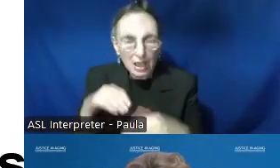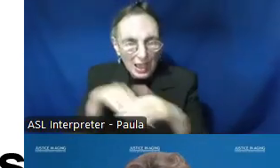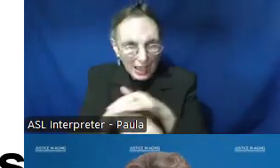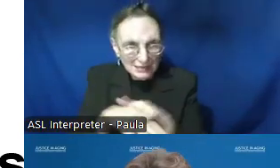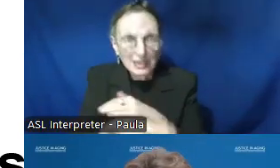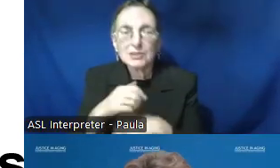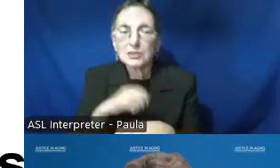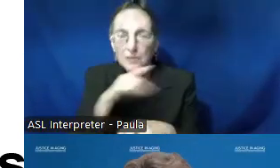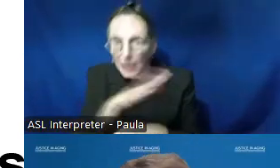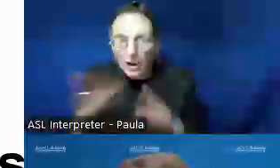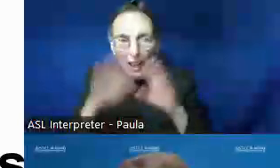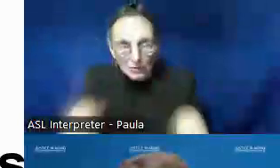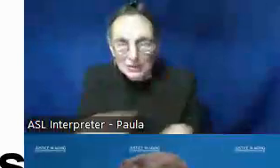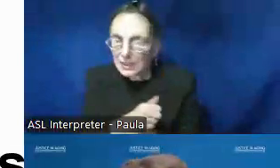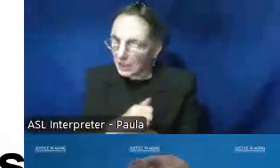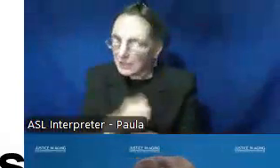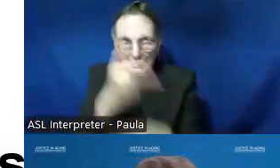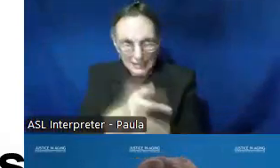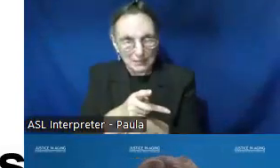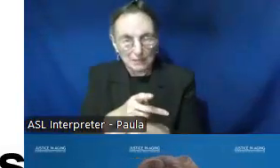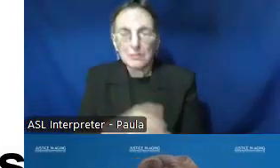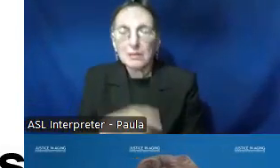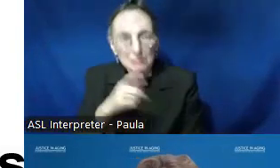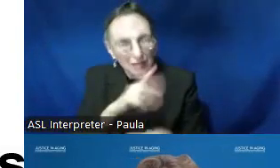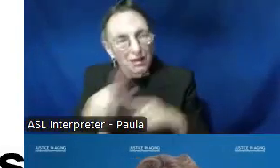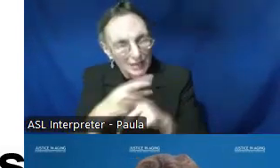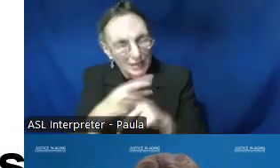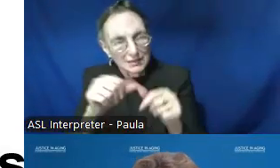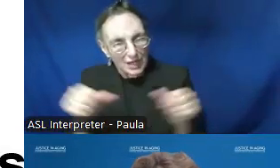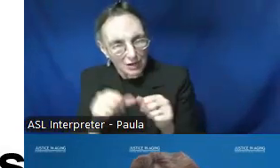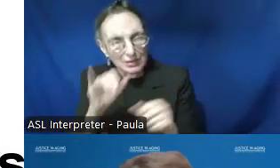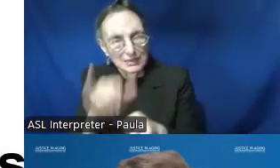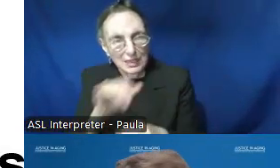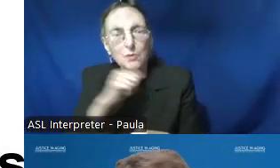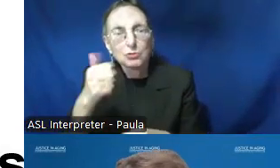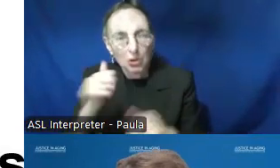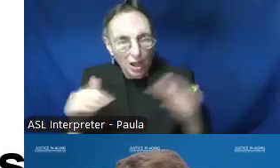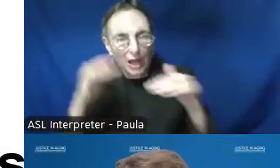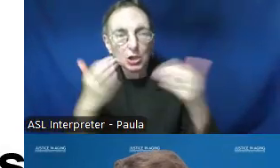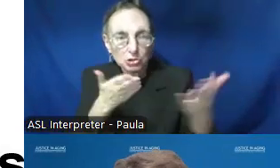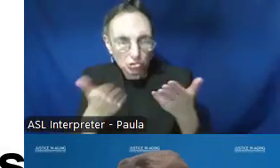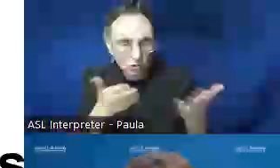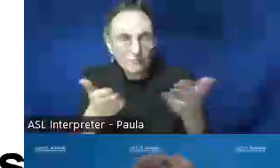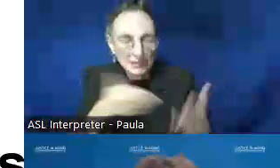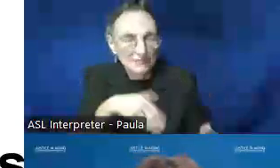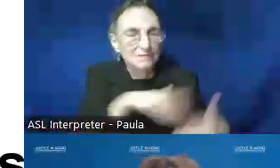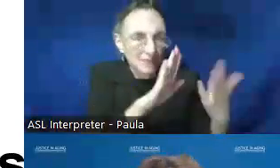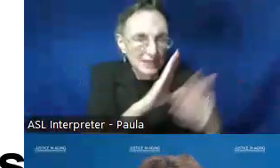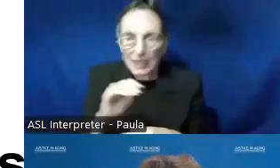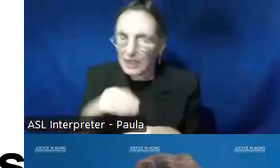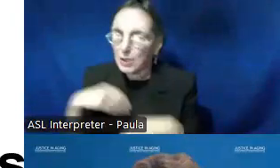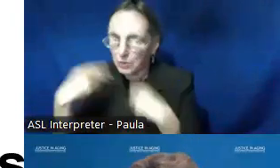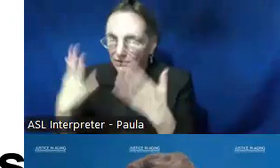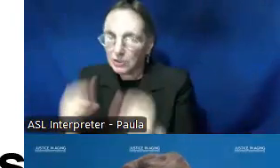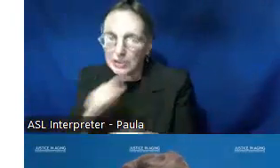their tenancies. These are the types of areas that a legal services provider can be very helpful with. Next